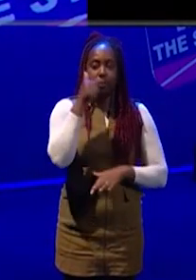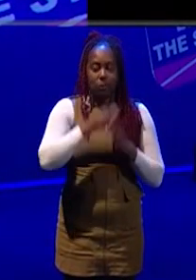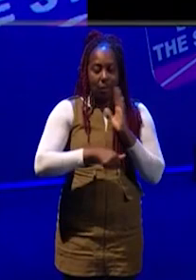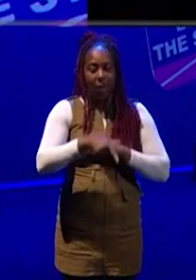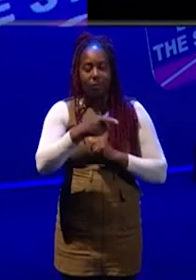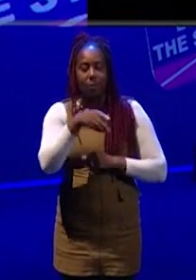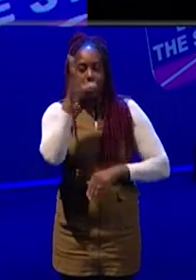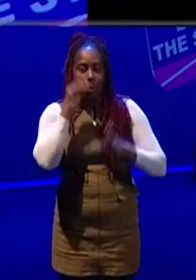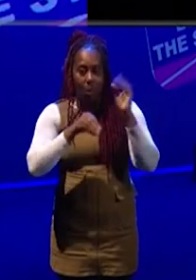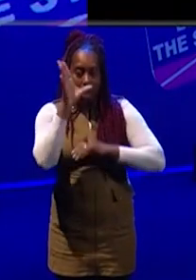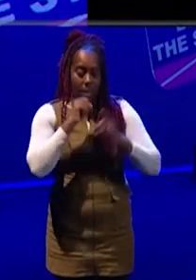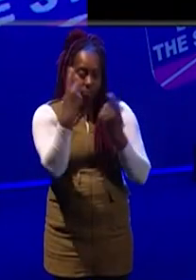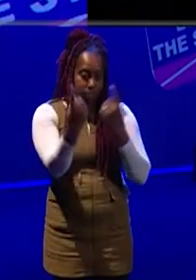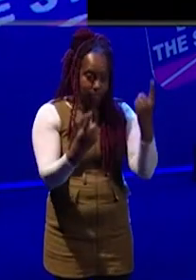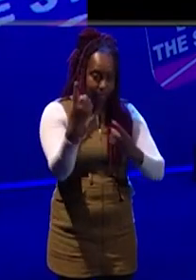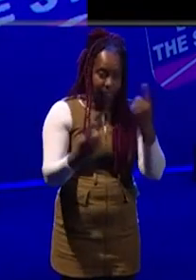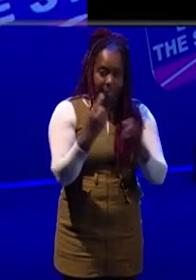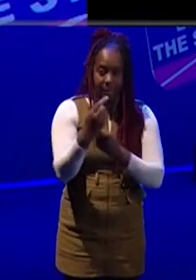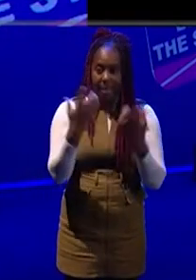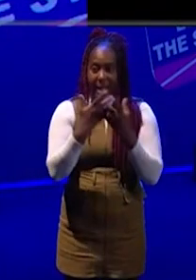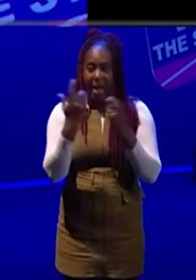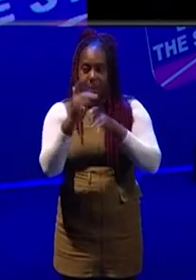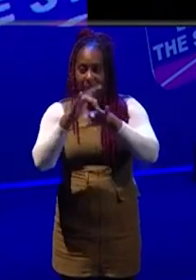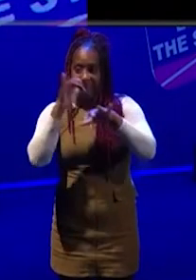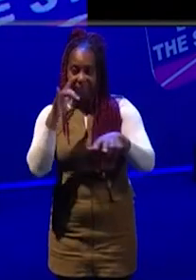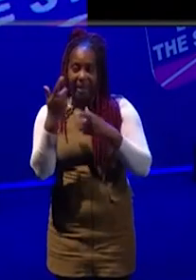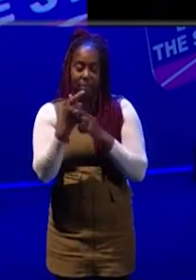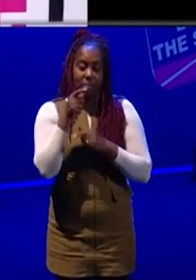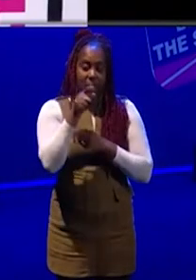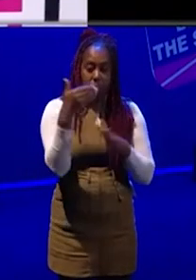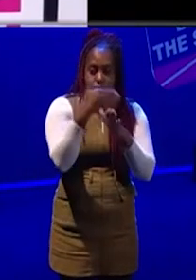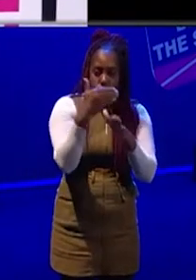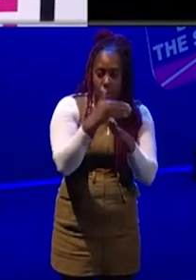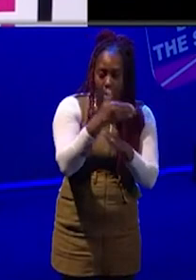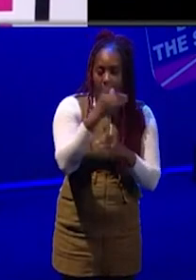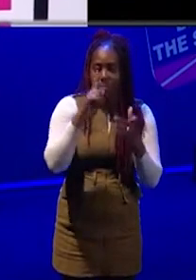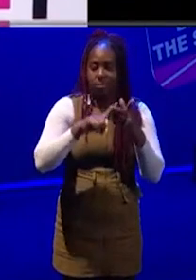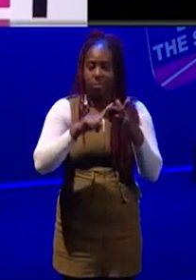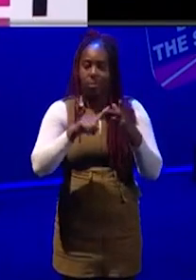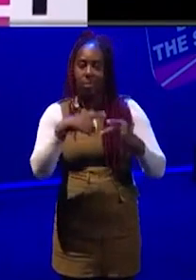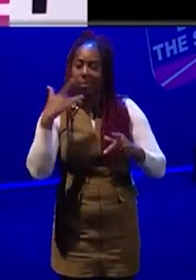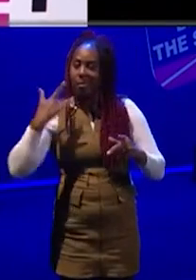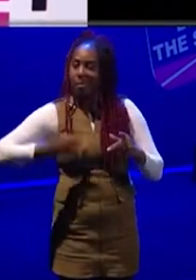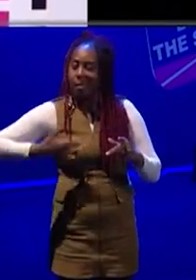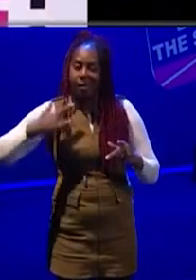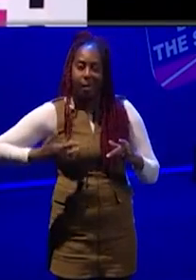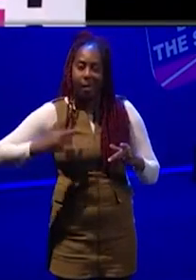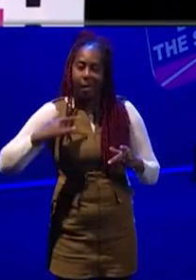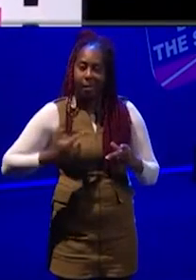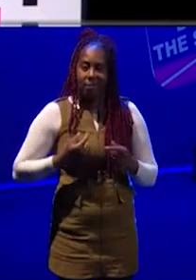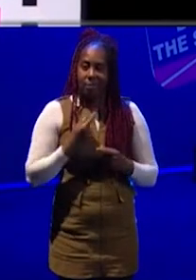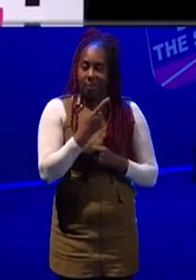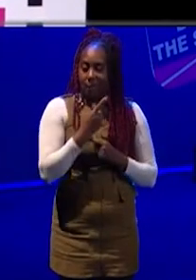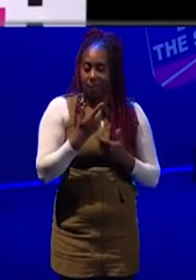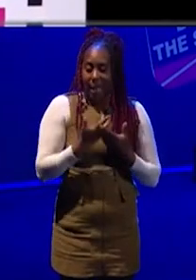with the pandemic and how it's affected them in their career and in their lives. So that's me personally, that's